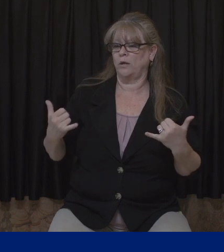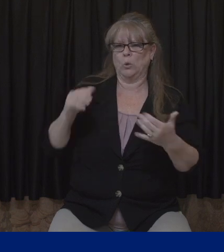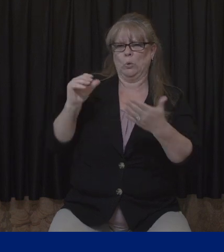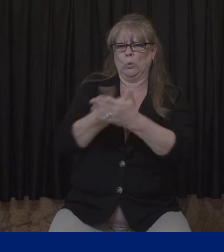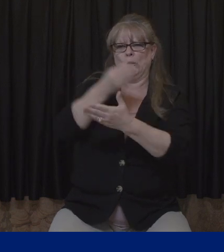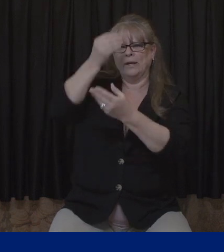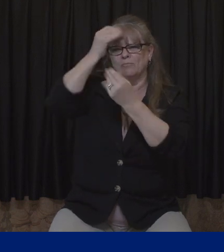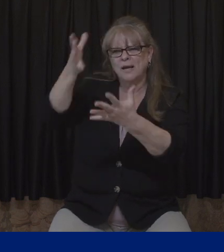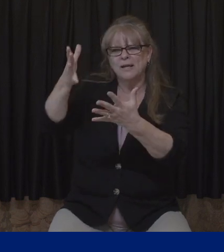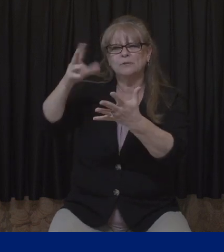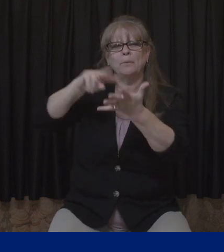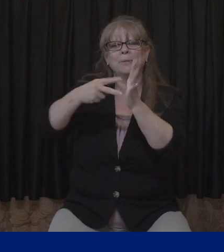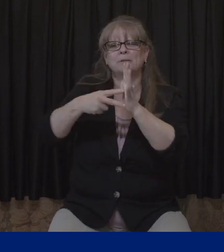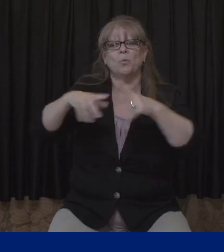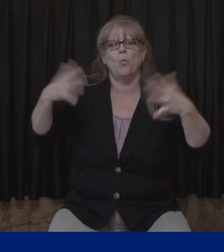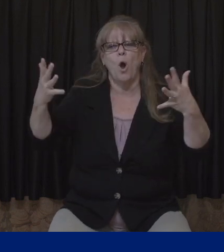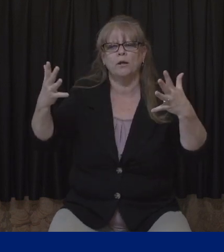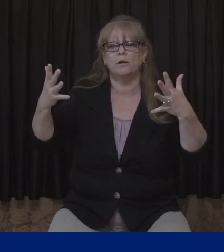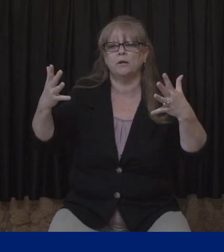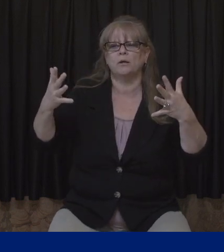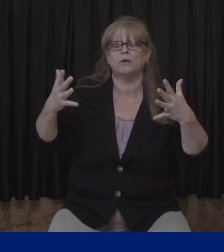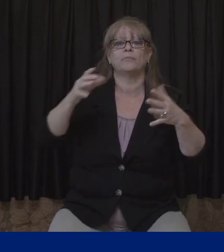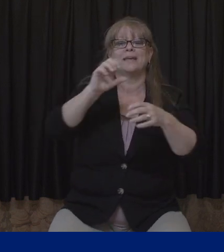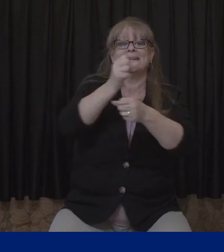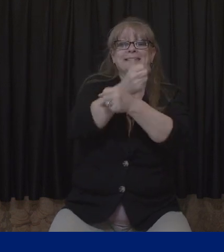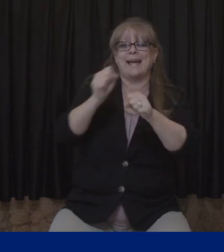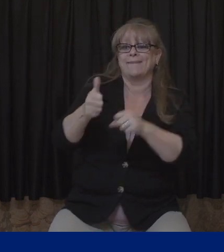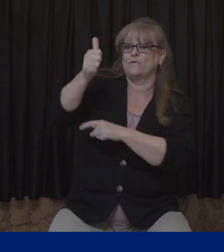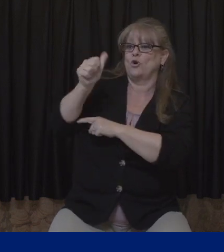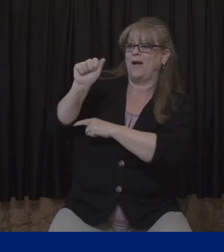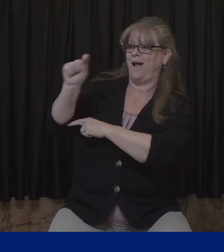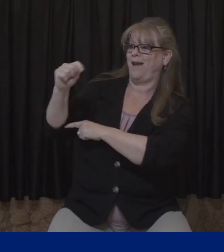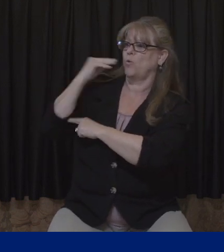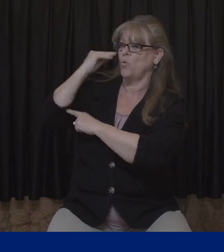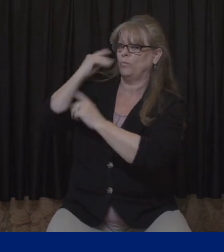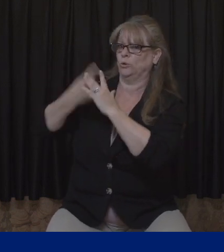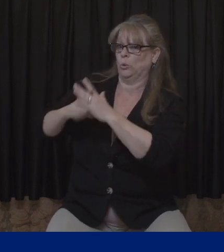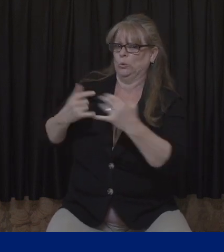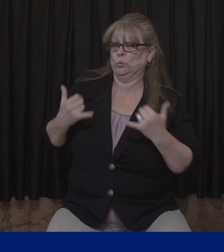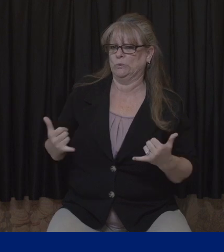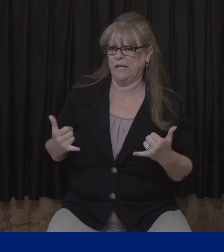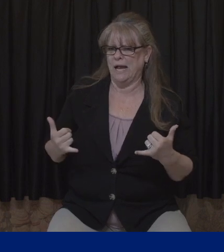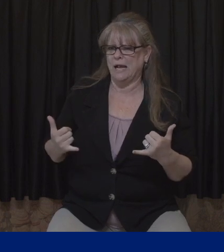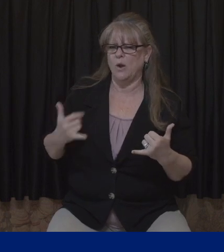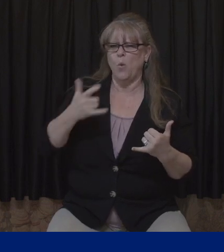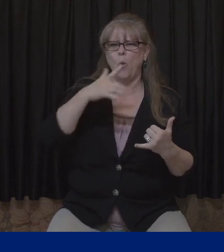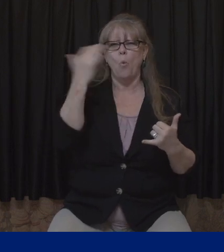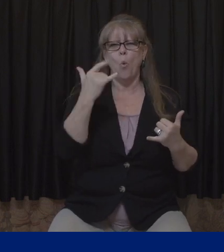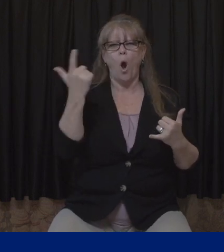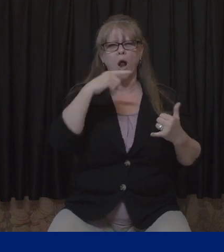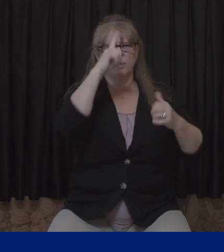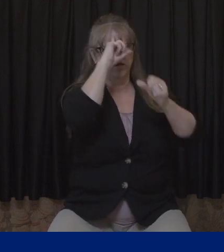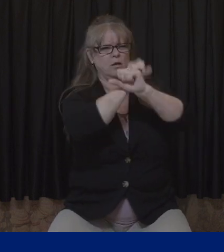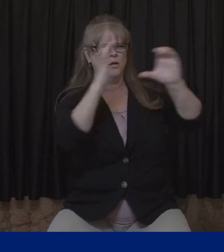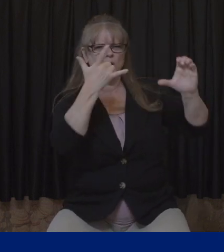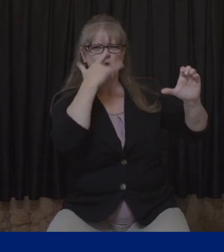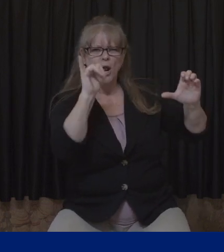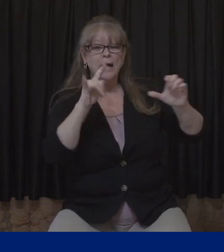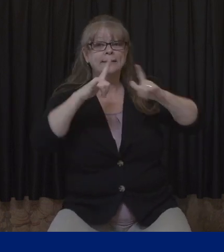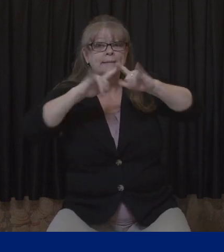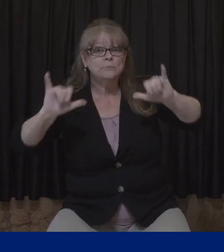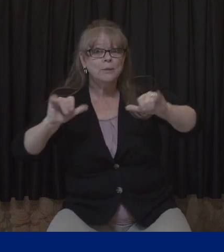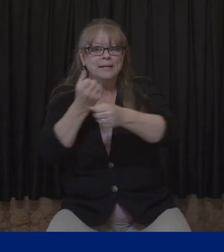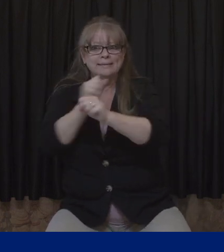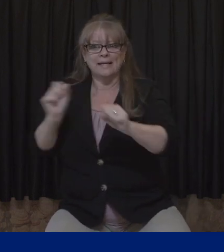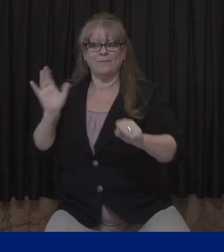in Colorado and how we need to be safe in a sustainable way for the weeks and indeed very likely months ahead. Now, I